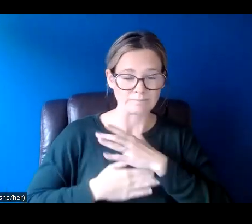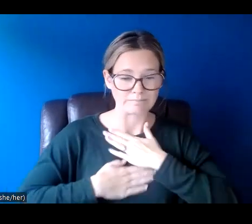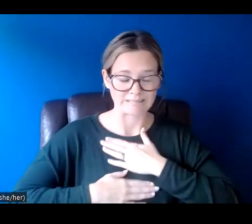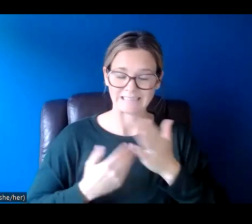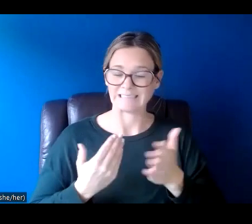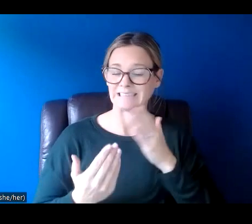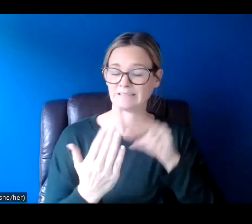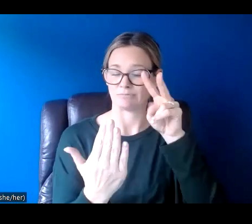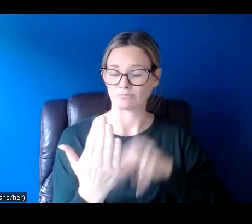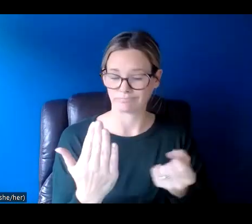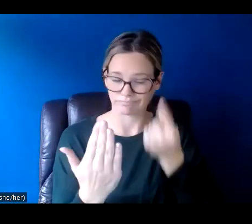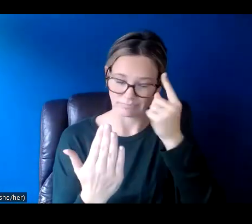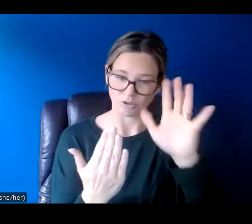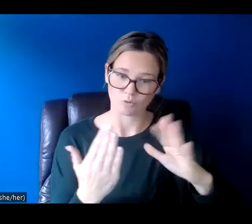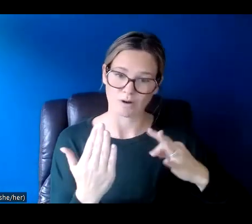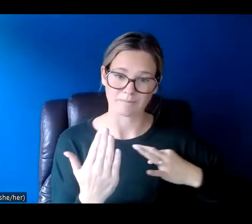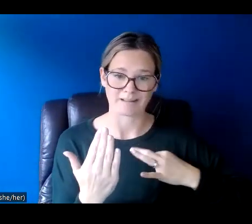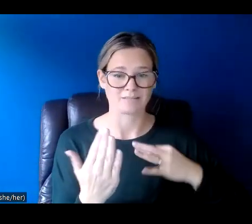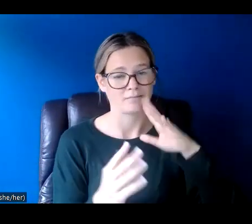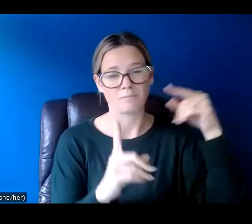easily read and understand an application.